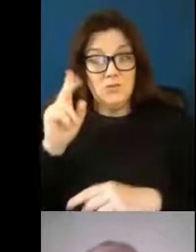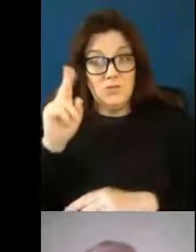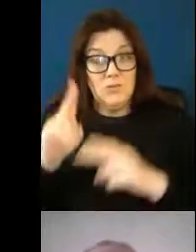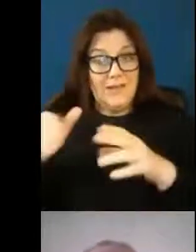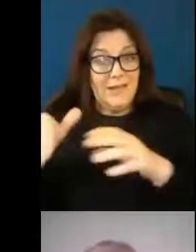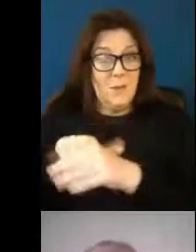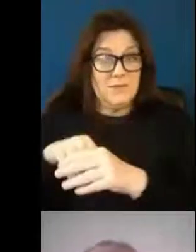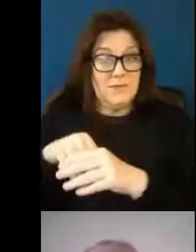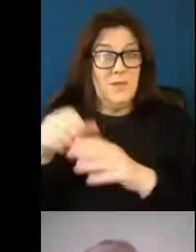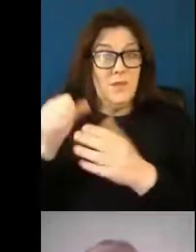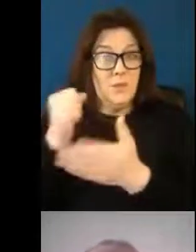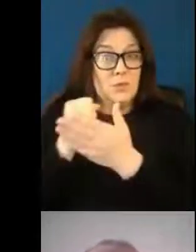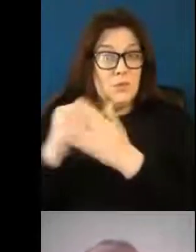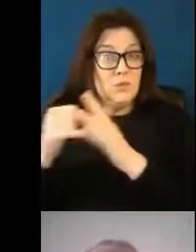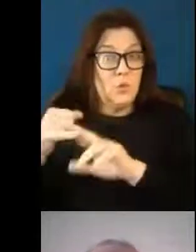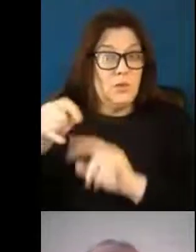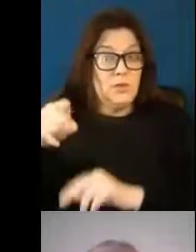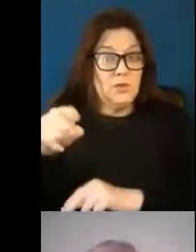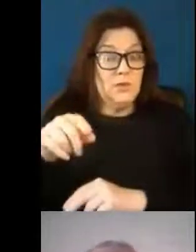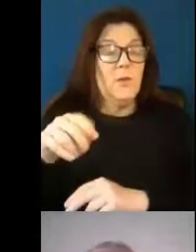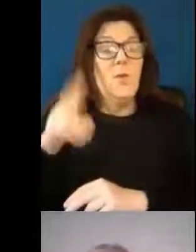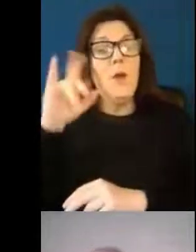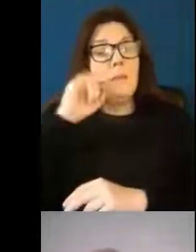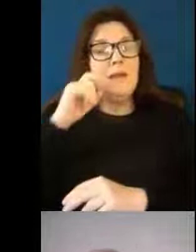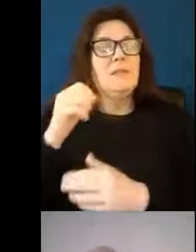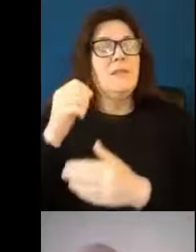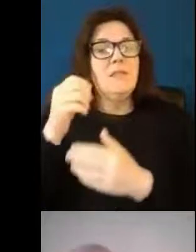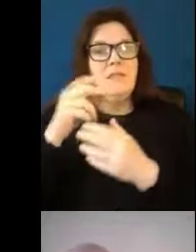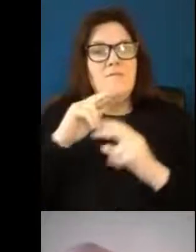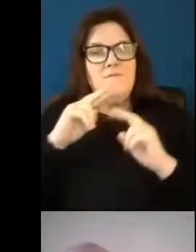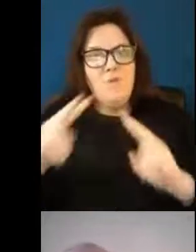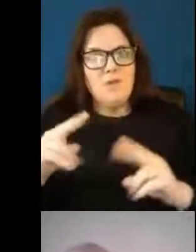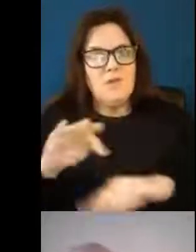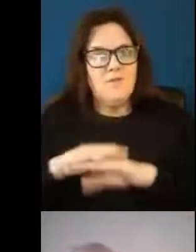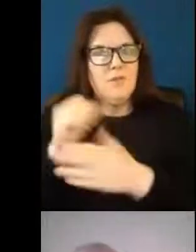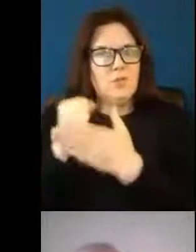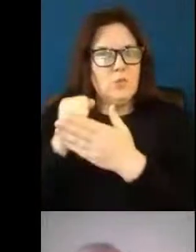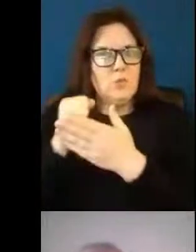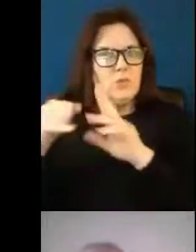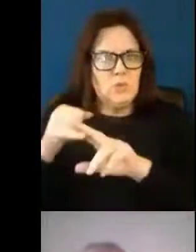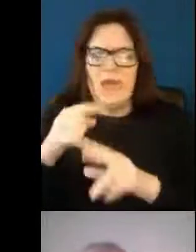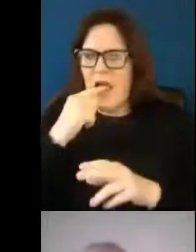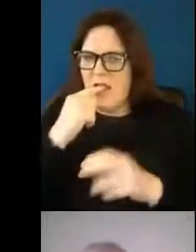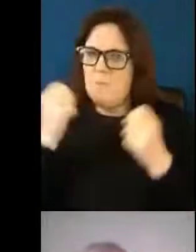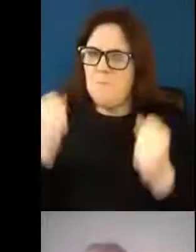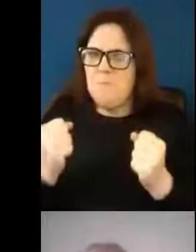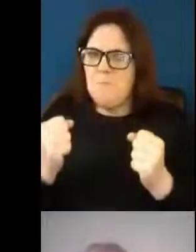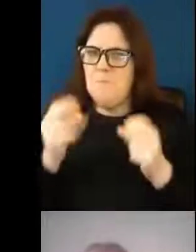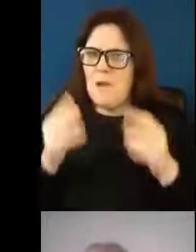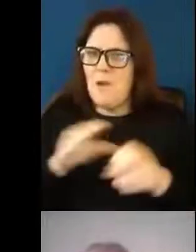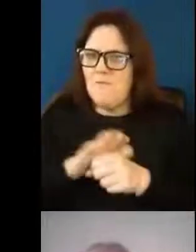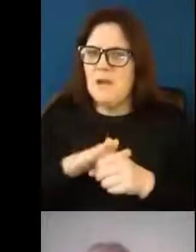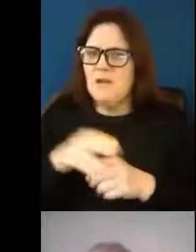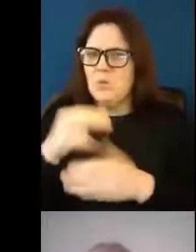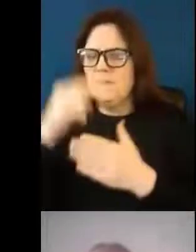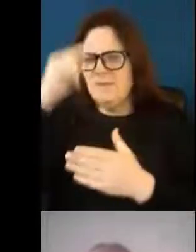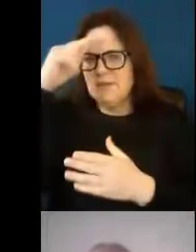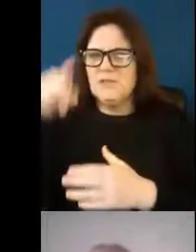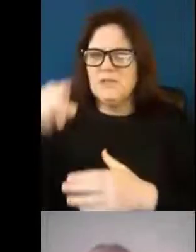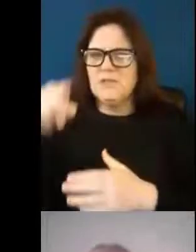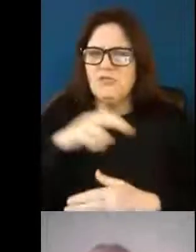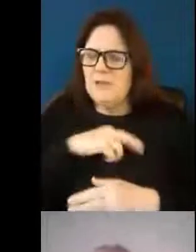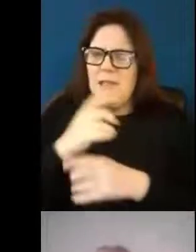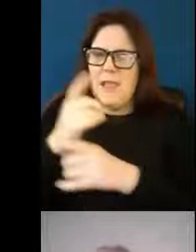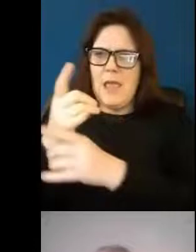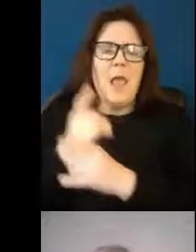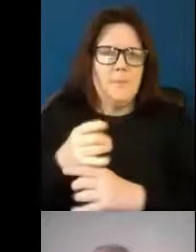the Students' Union, because the voice of the Students' Union is really quite powerful within universities. So it's really, really helpful if you